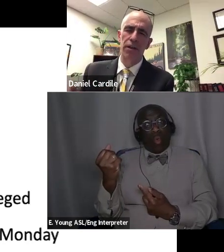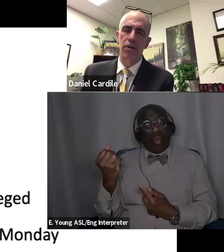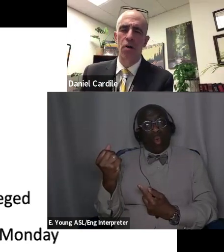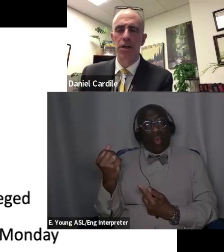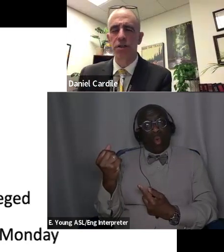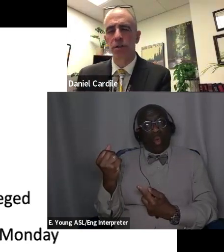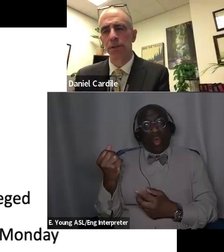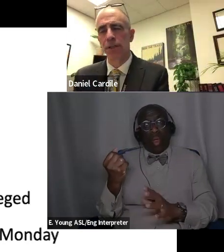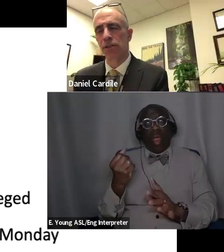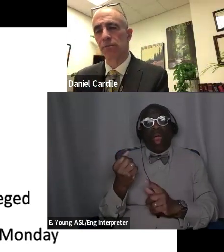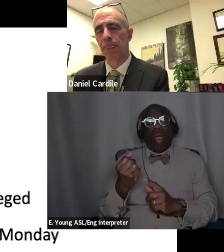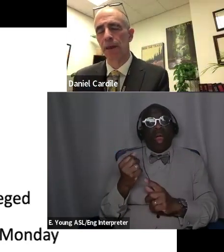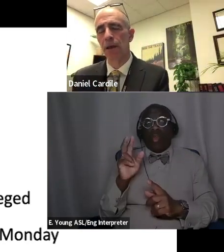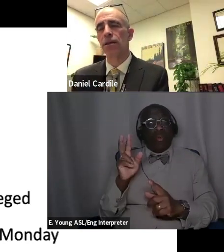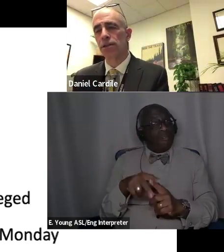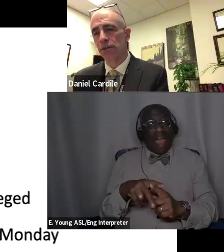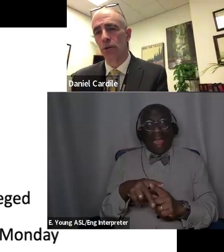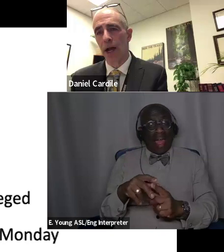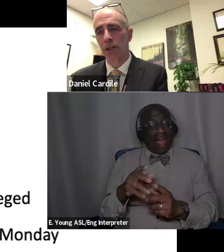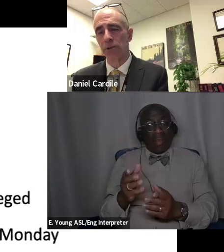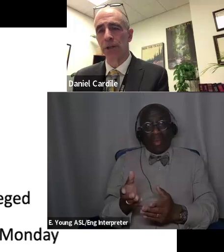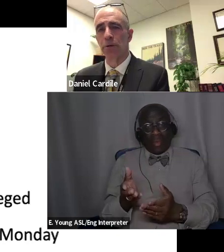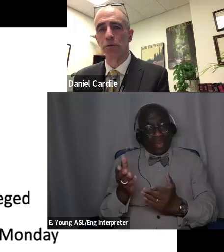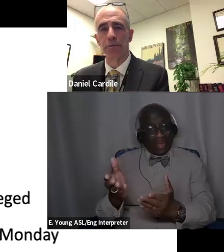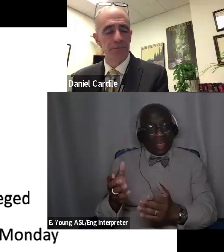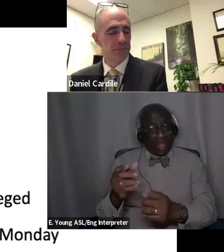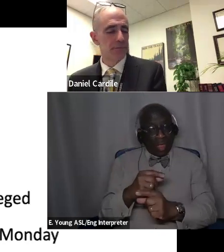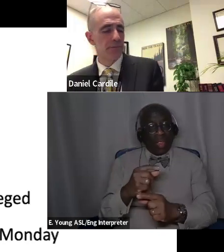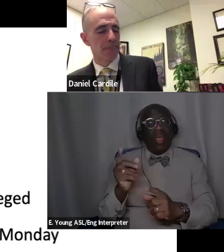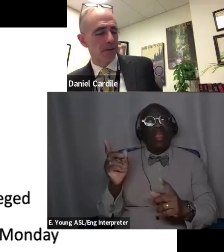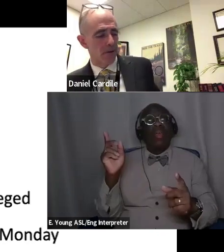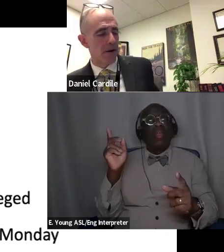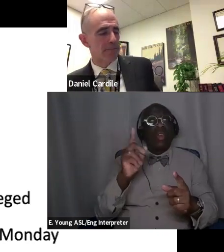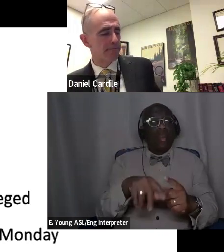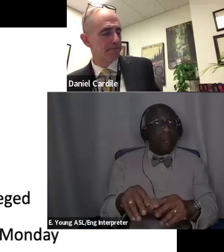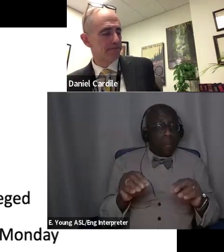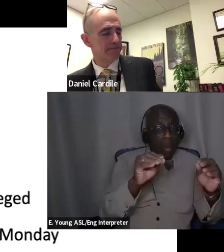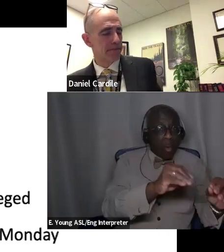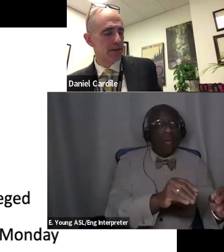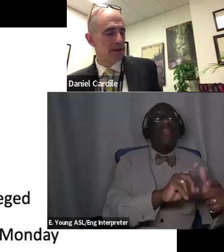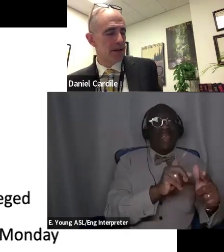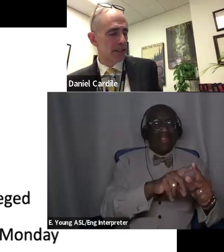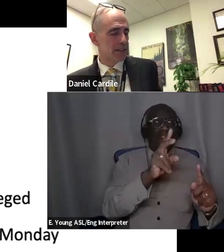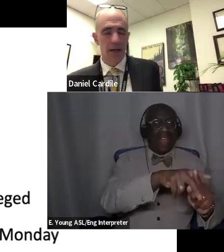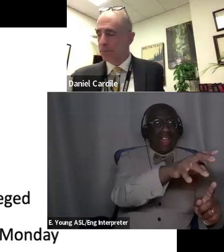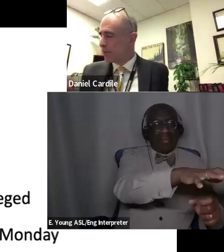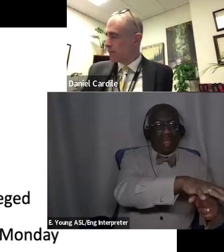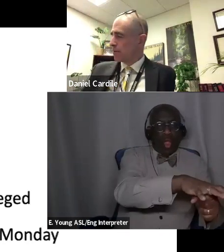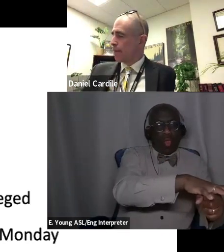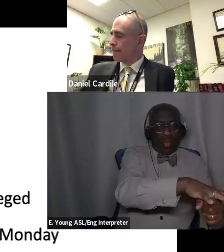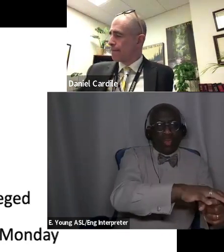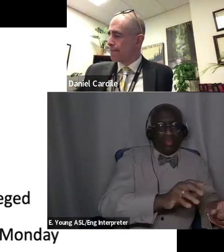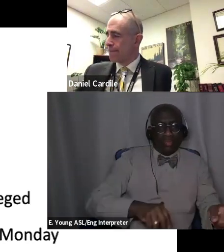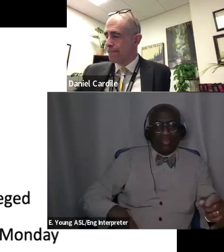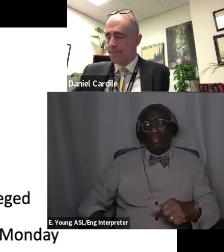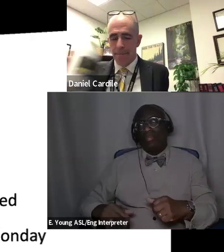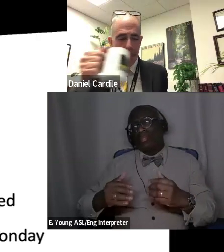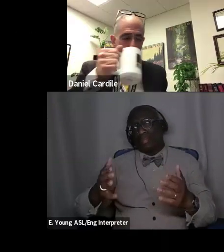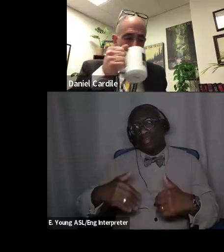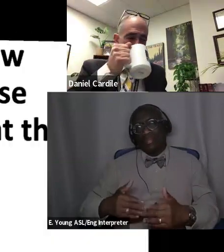on filing a guardianship petition until you actually move. All right. Next slide, please.